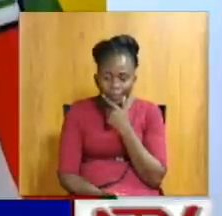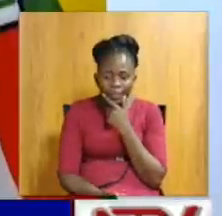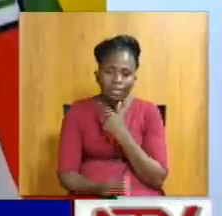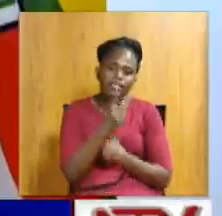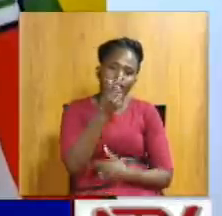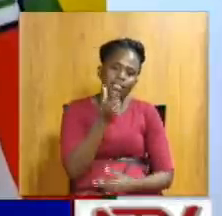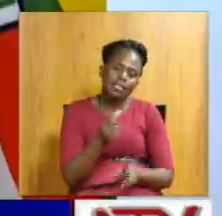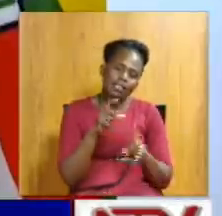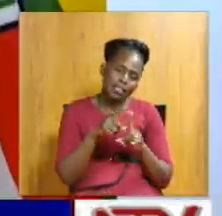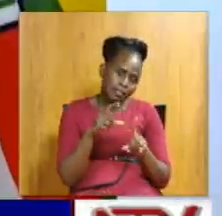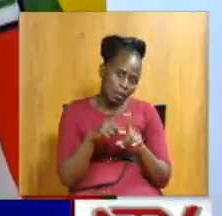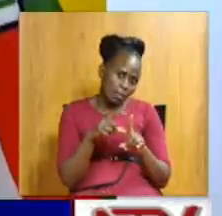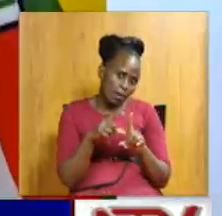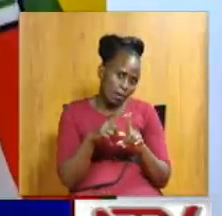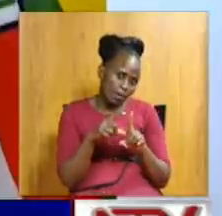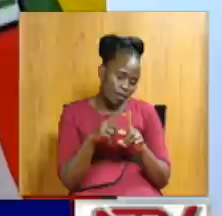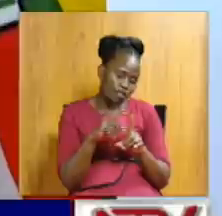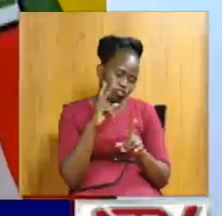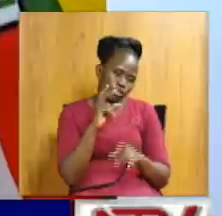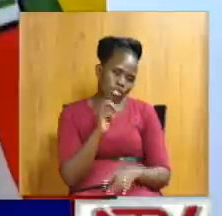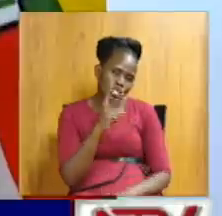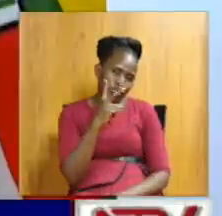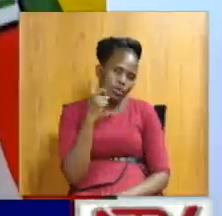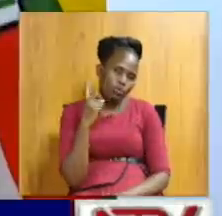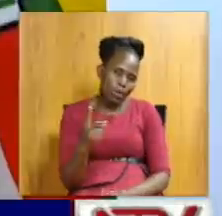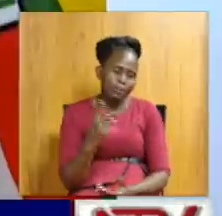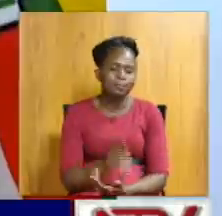16th of